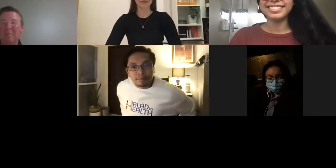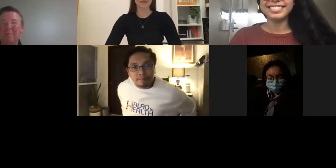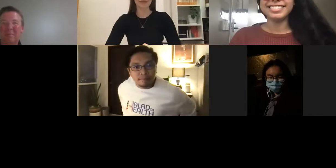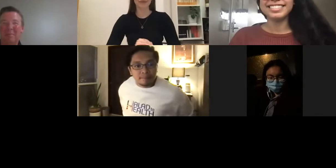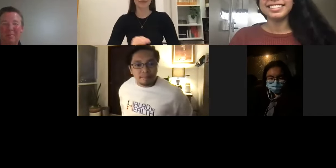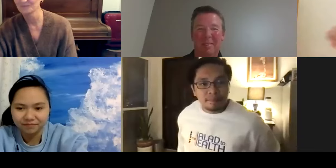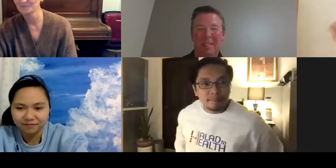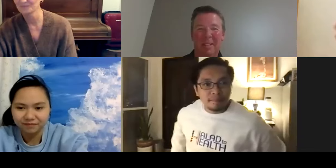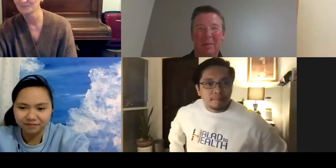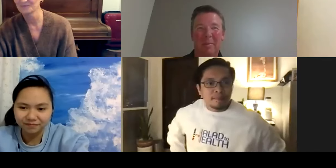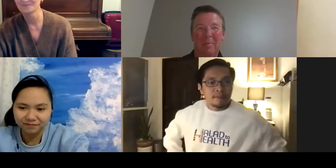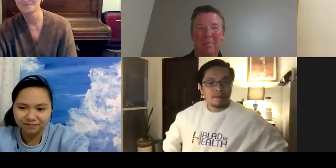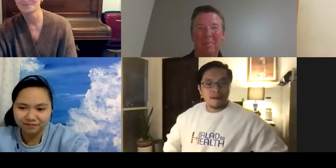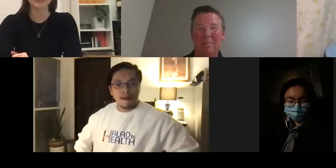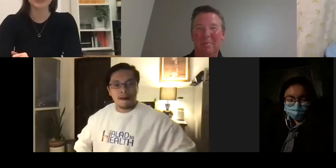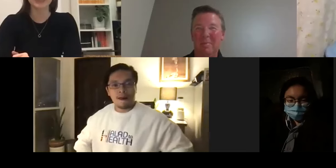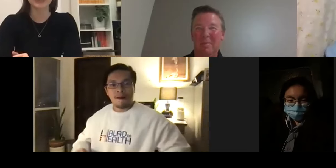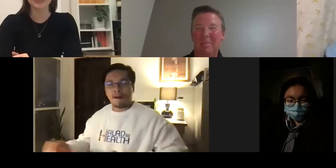everyone.